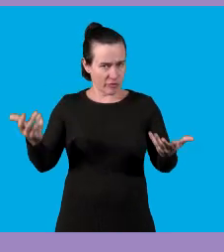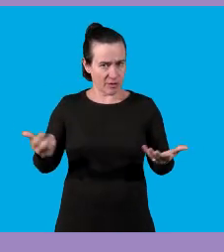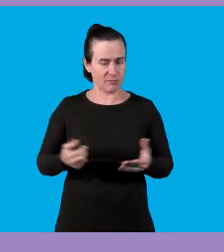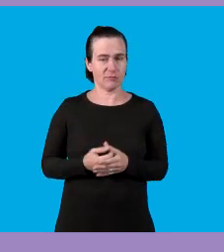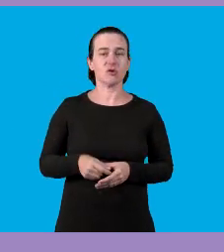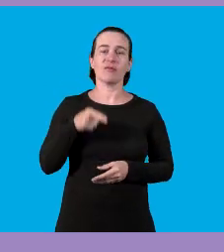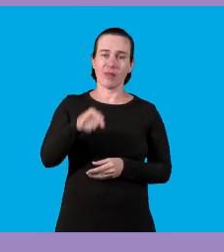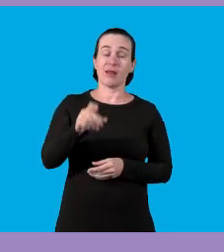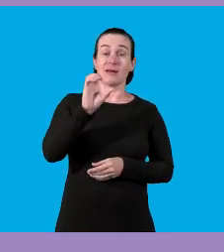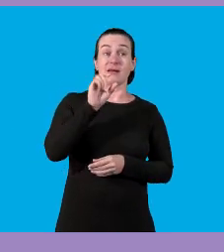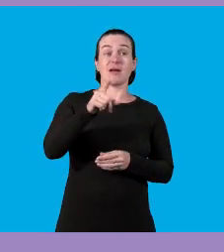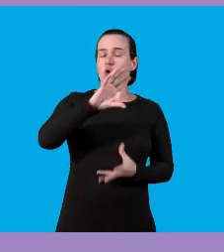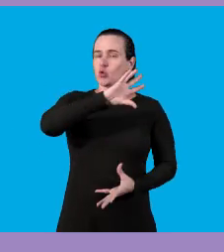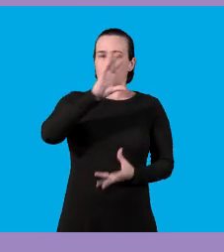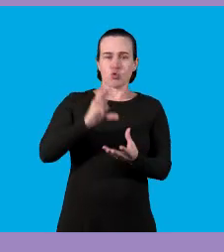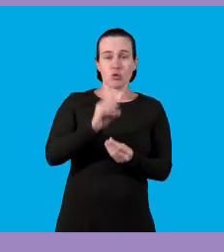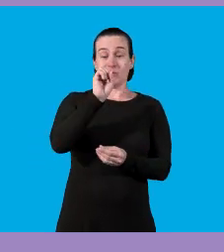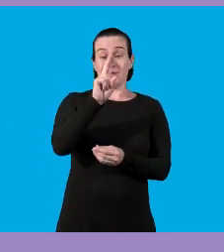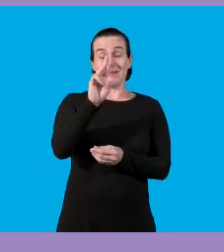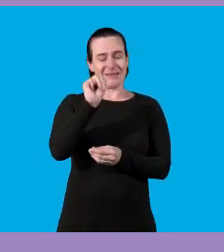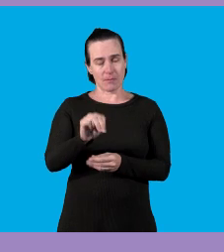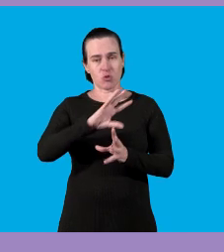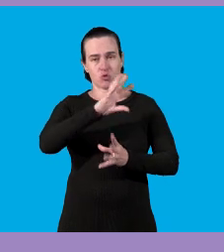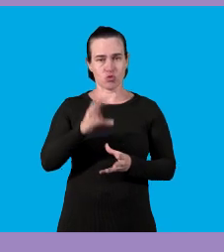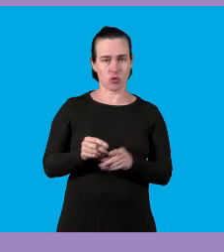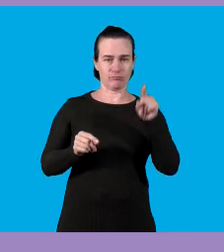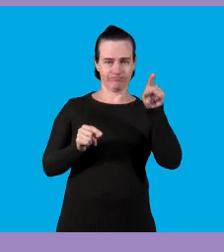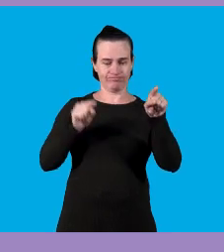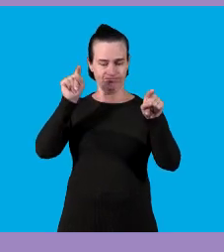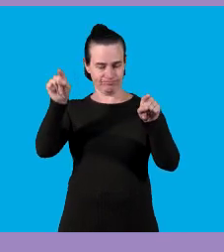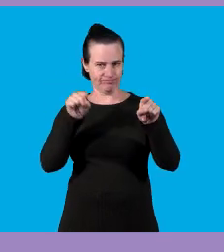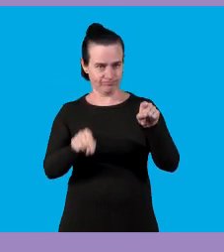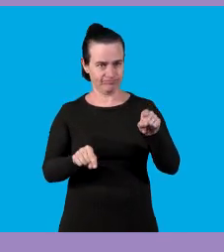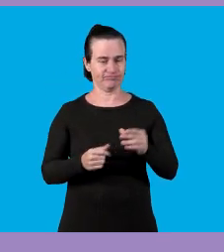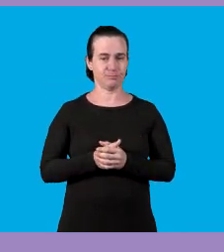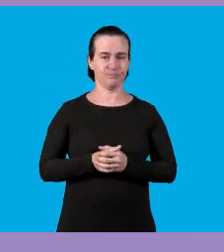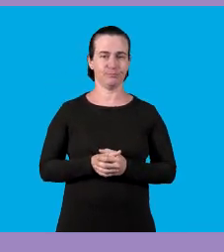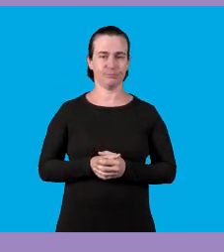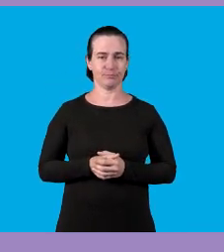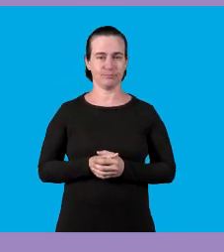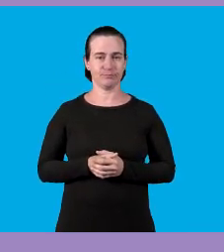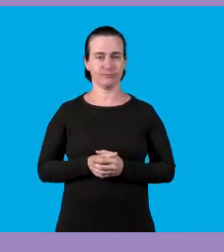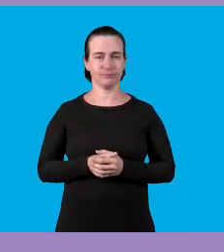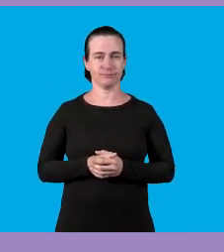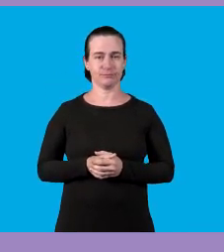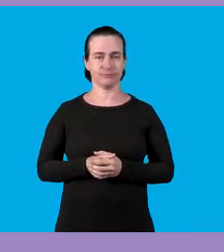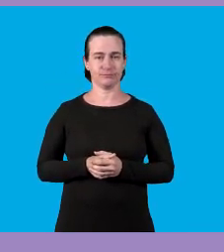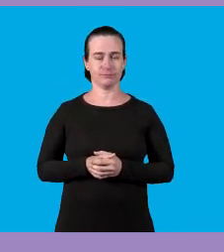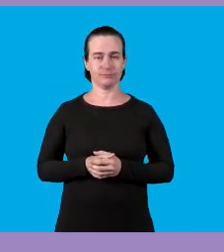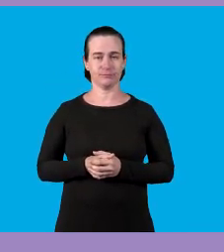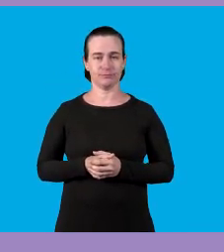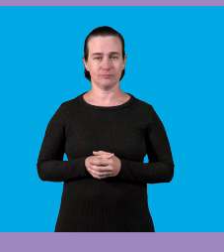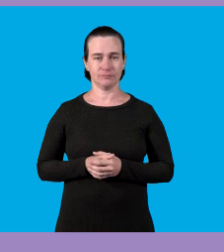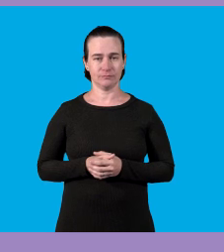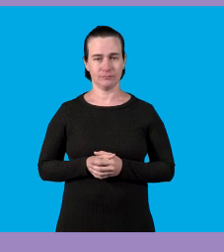that is the sum of angles. Let me use shorthand here. Sum of